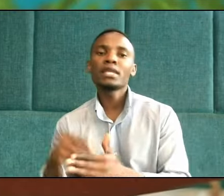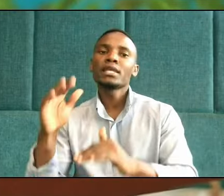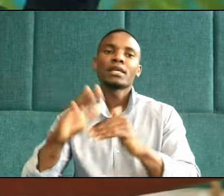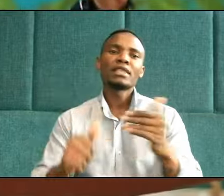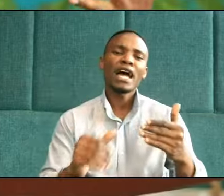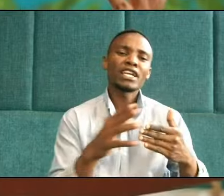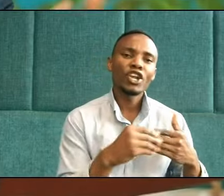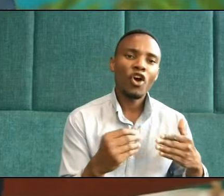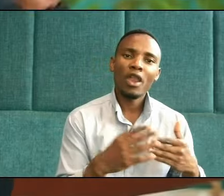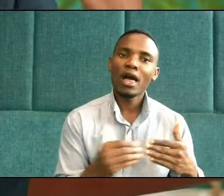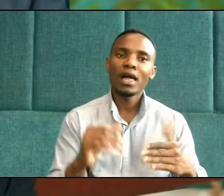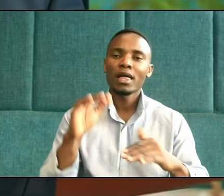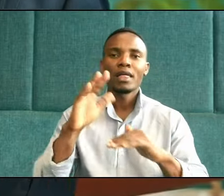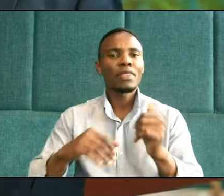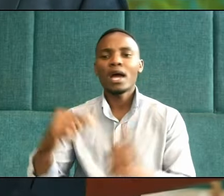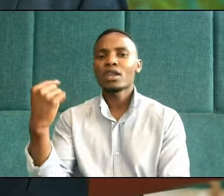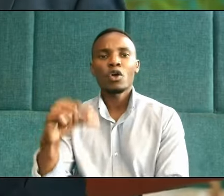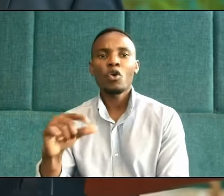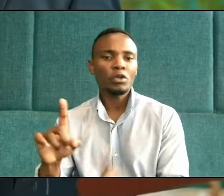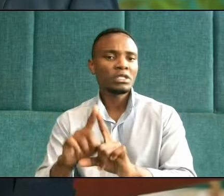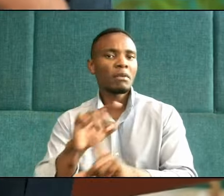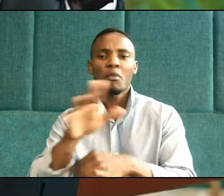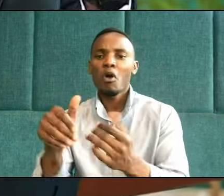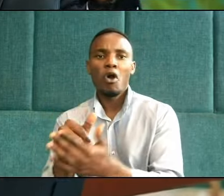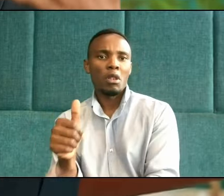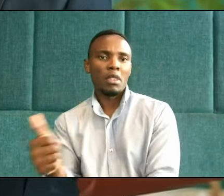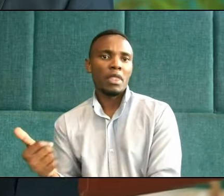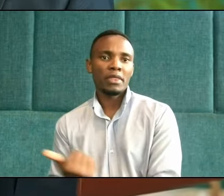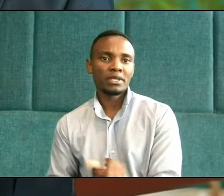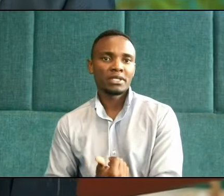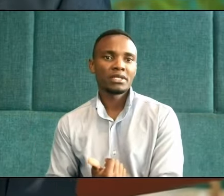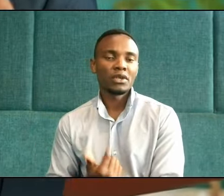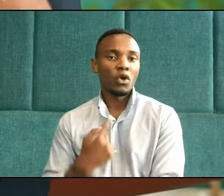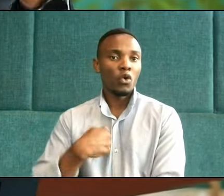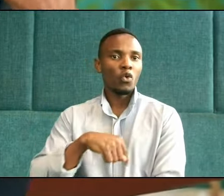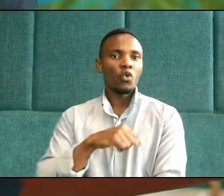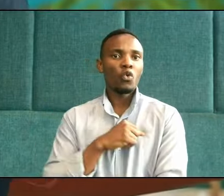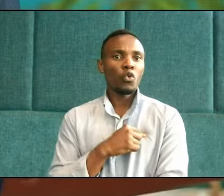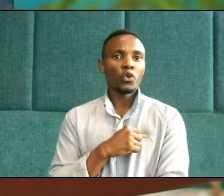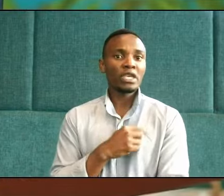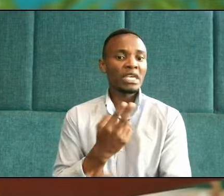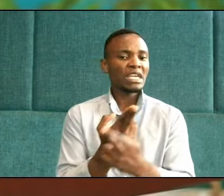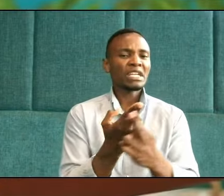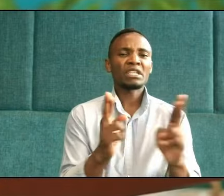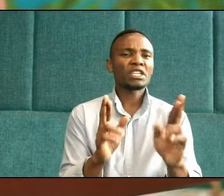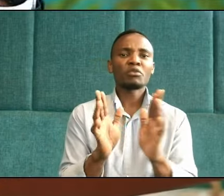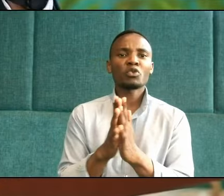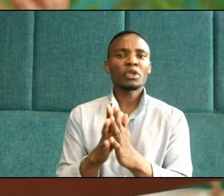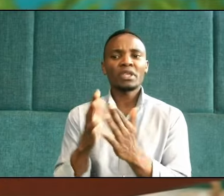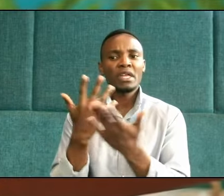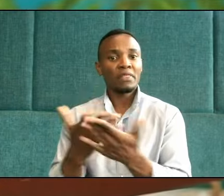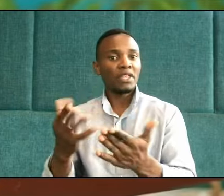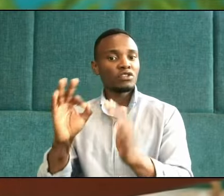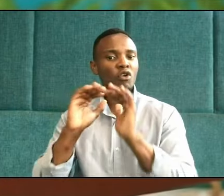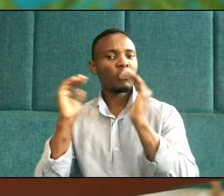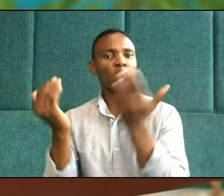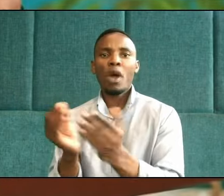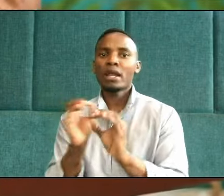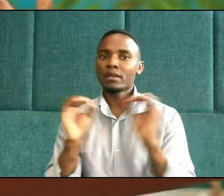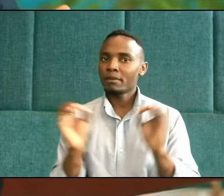euro, than silver and gold. We are not redeemed with perishable things. We are not